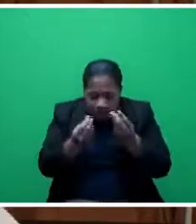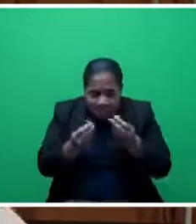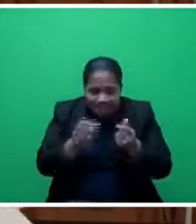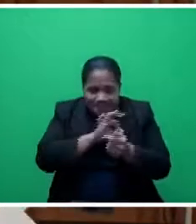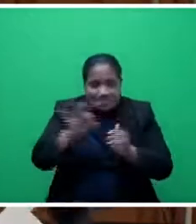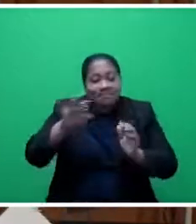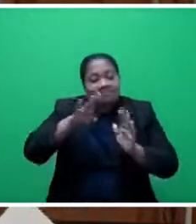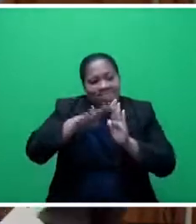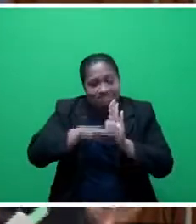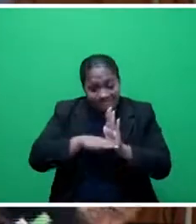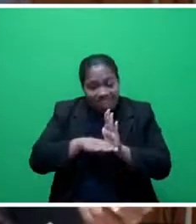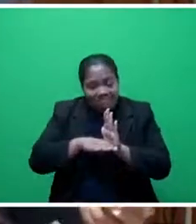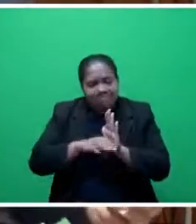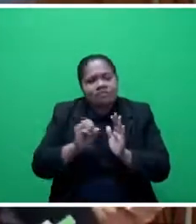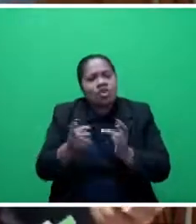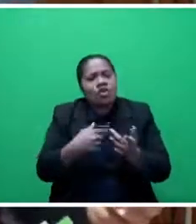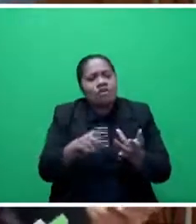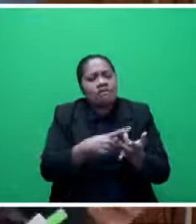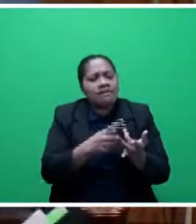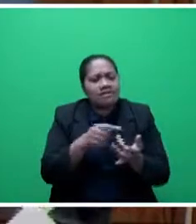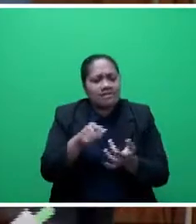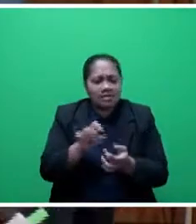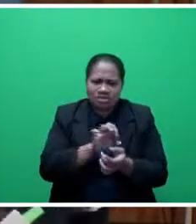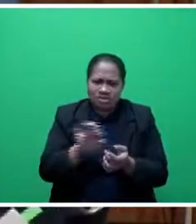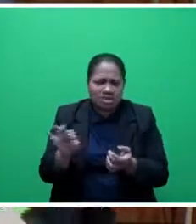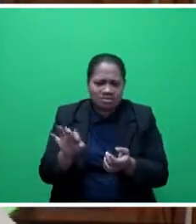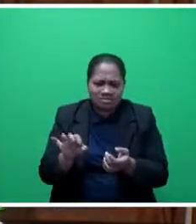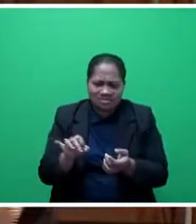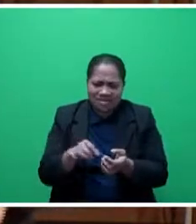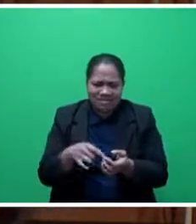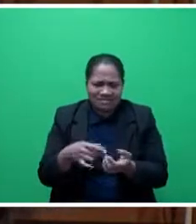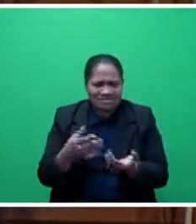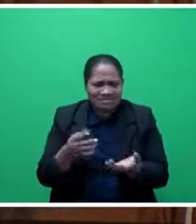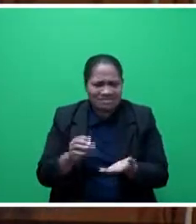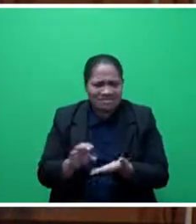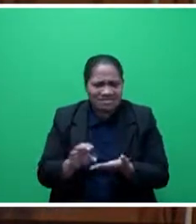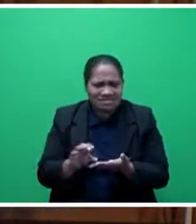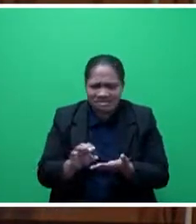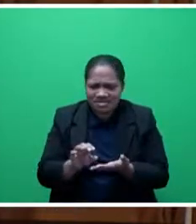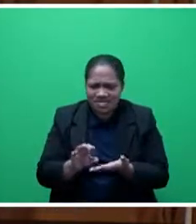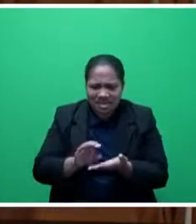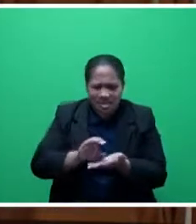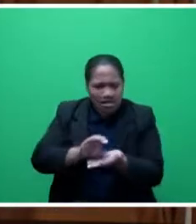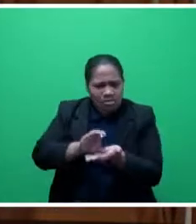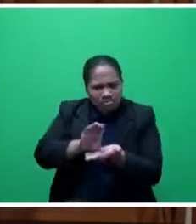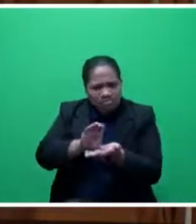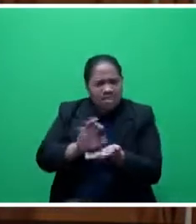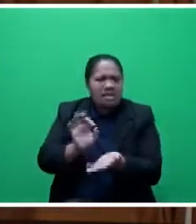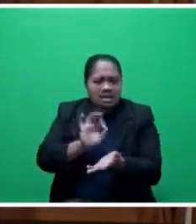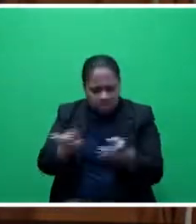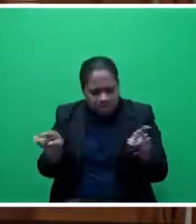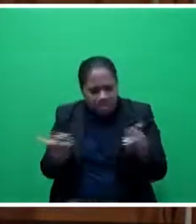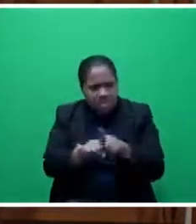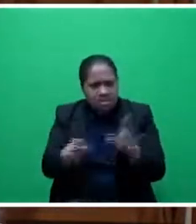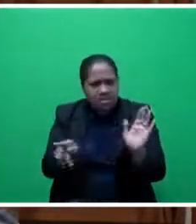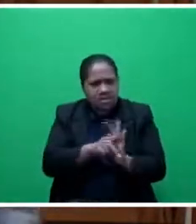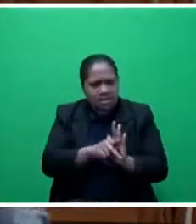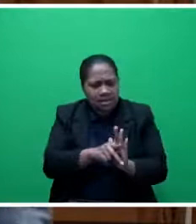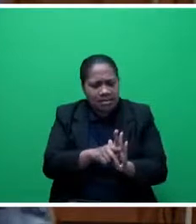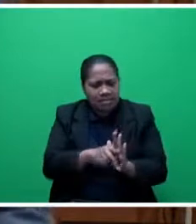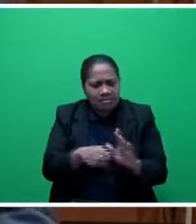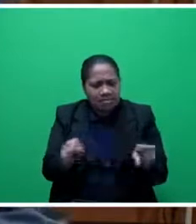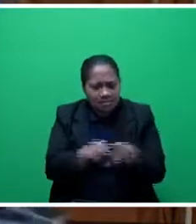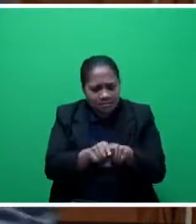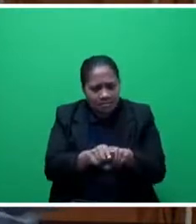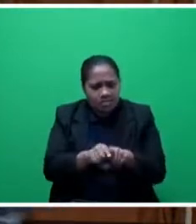input costs actually did not go up at all. So despite that, the price was still either remained the same, or in fact they increased it, so they're eating a lot